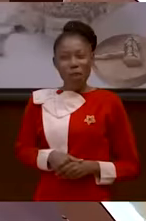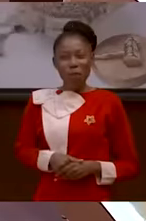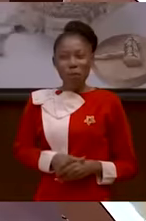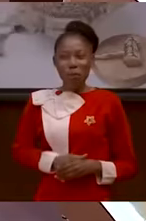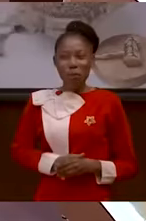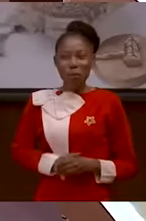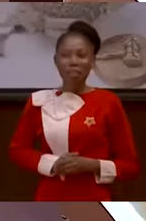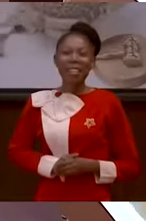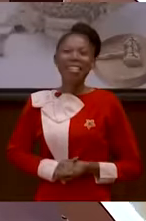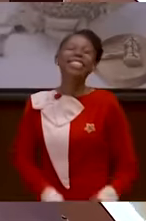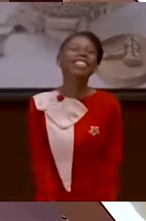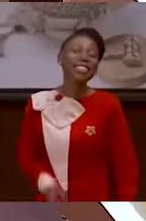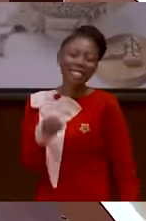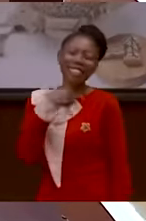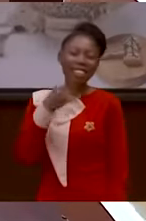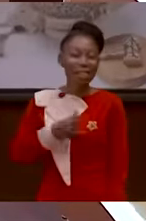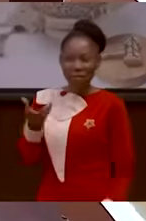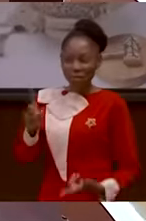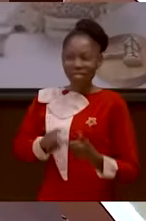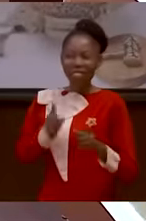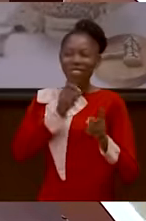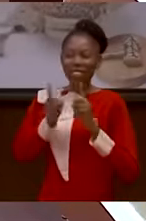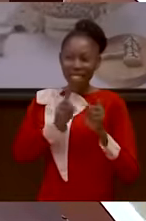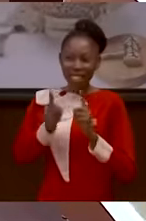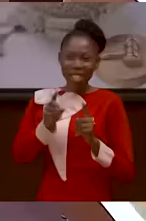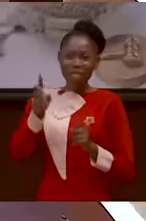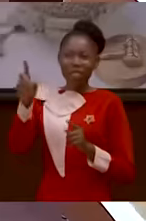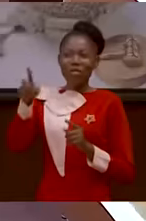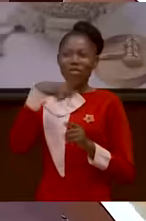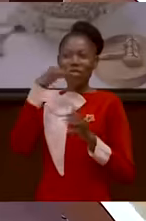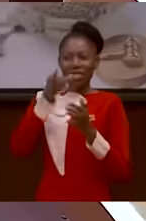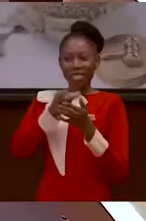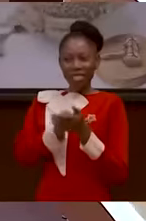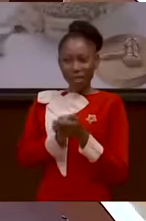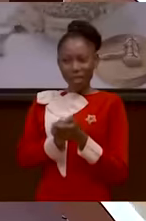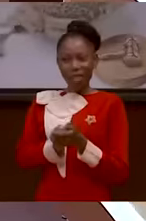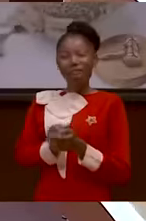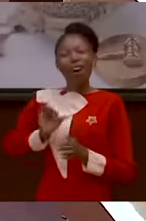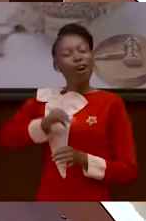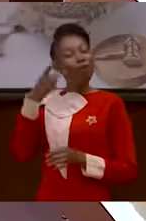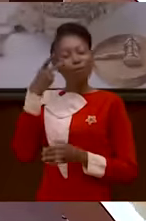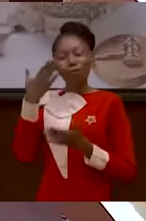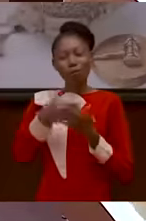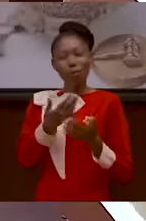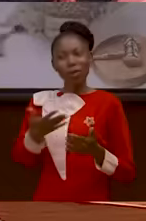Okay, fine, I'm going to talk. When we were dating, this guy, I saw some things in his house.